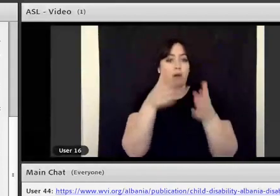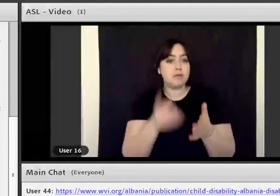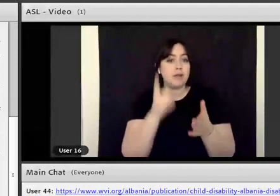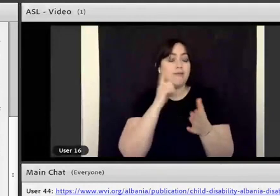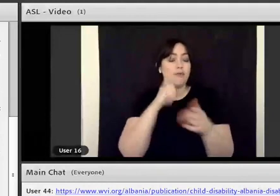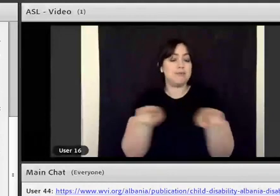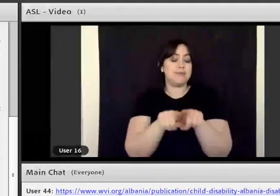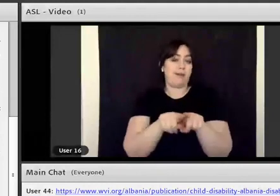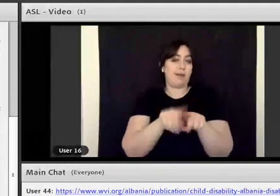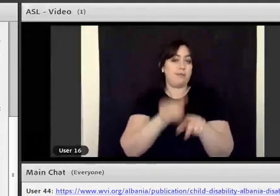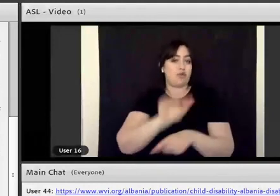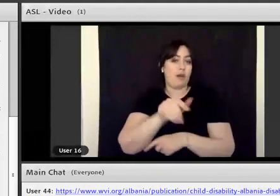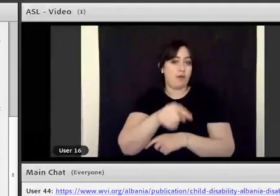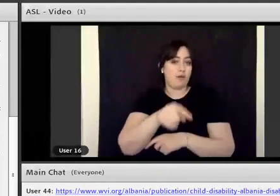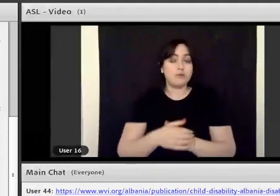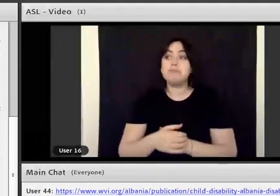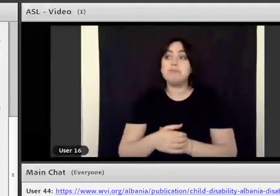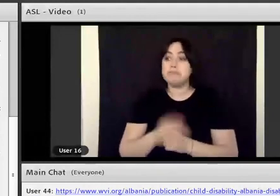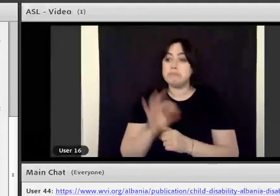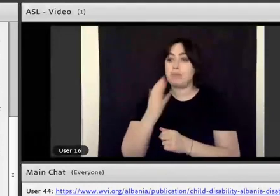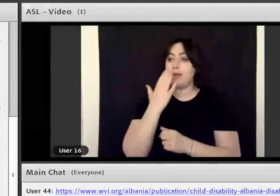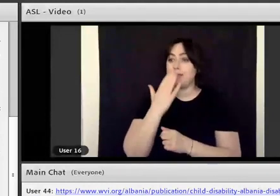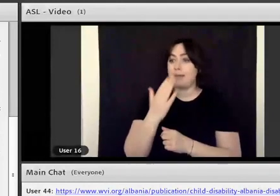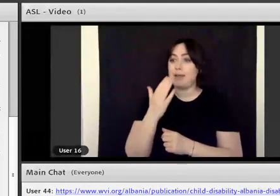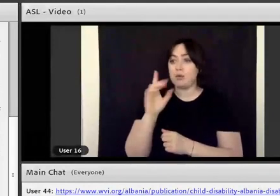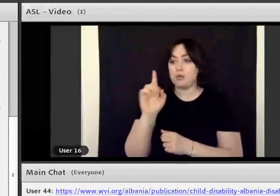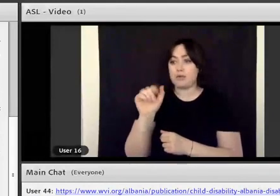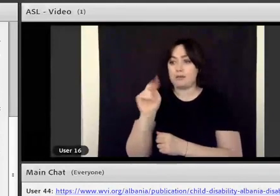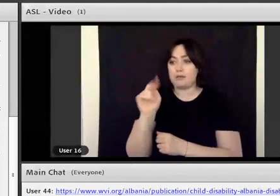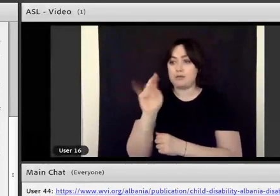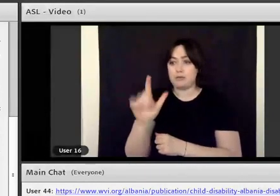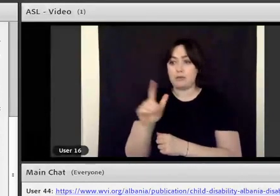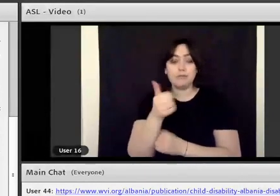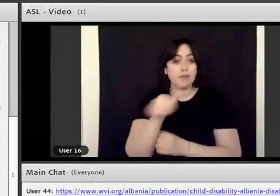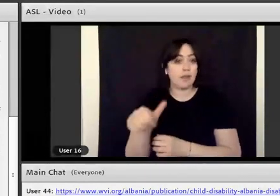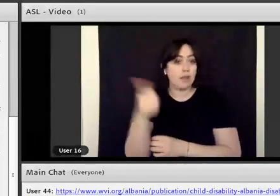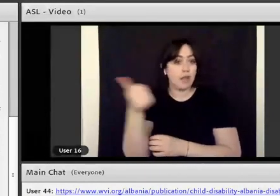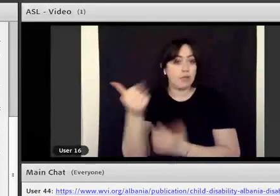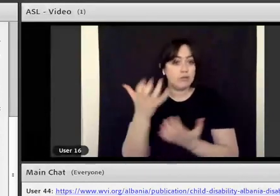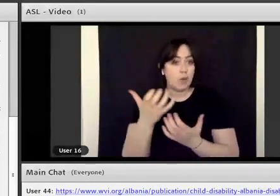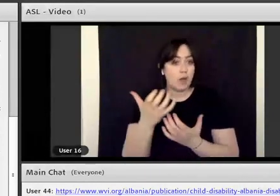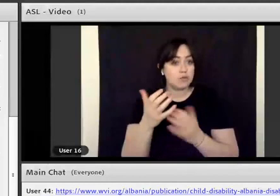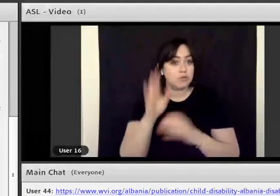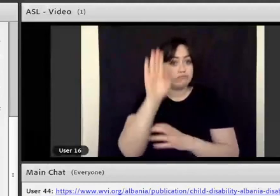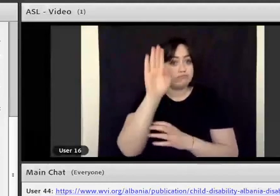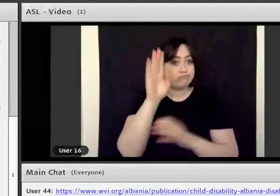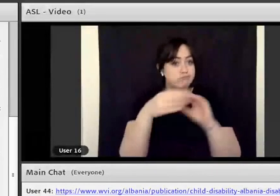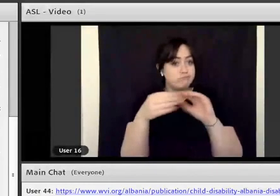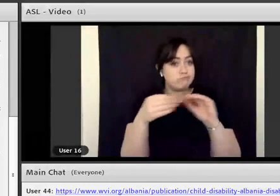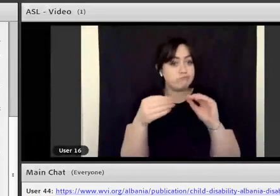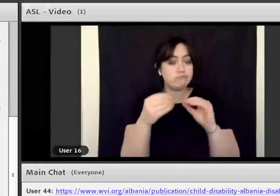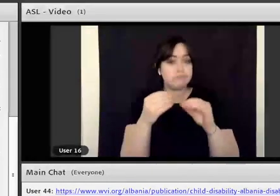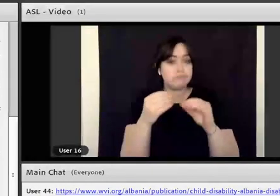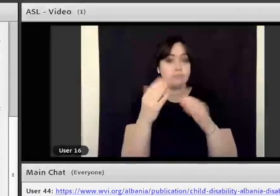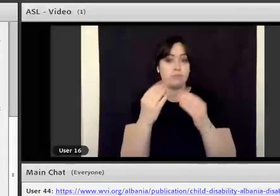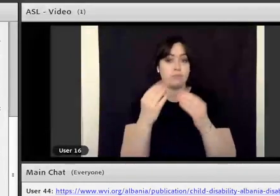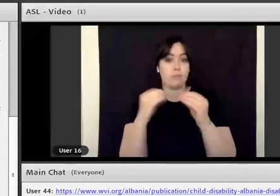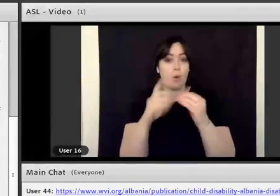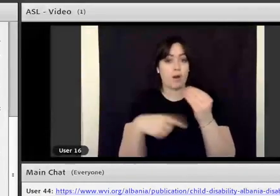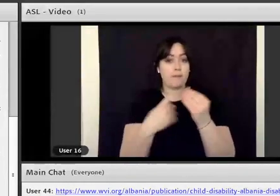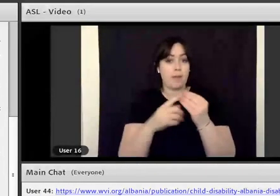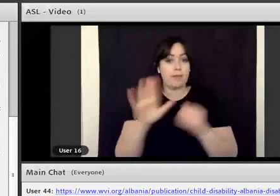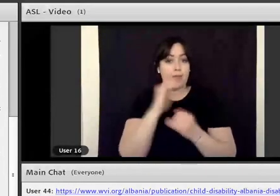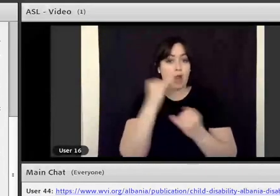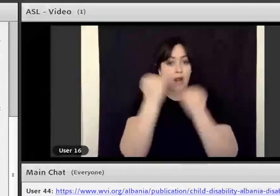Thank you, Daniel. Anyone else like to come off mute and share a bit more about their ideas? I see a